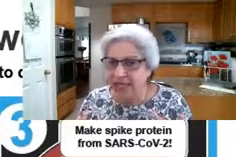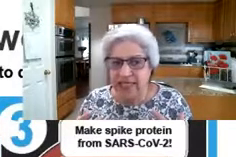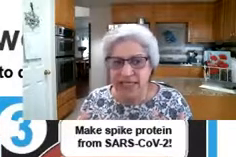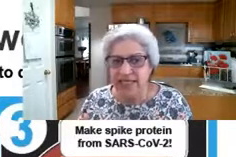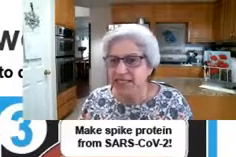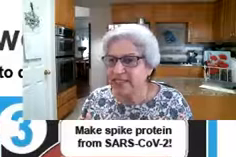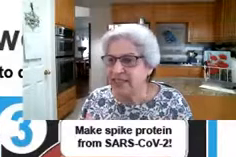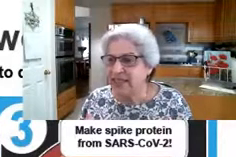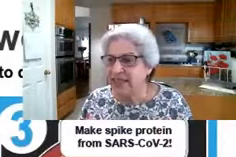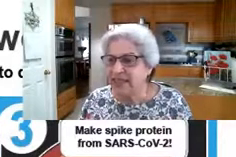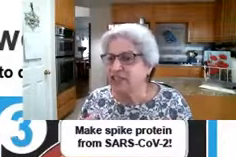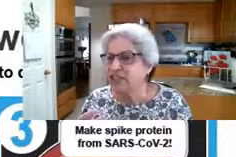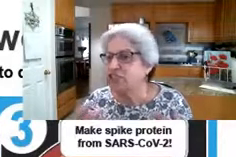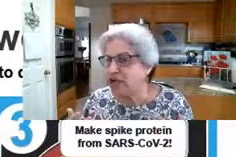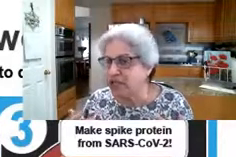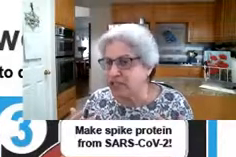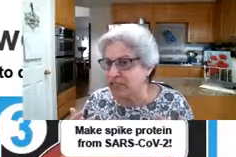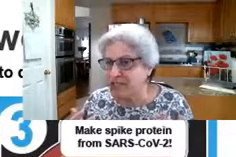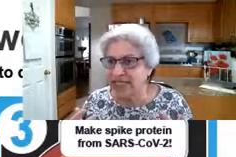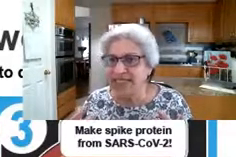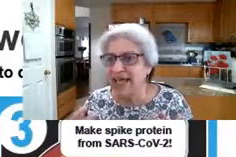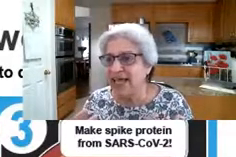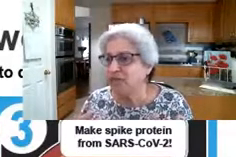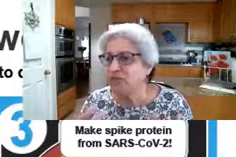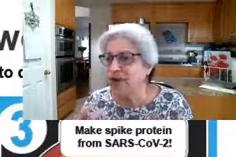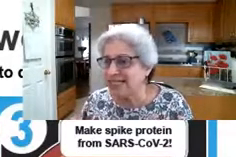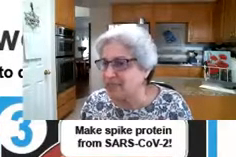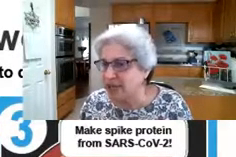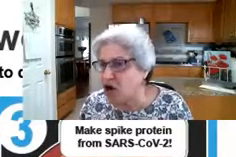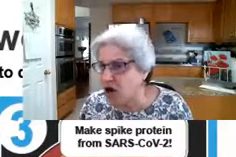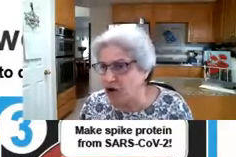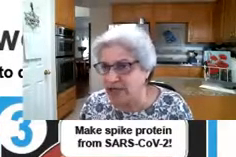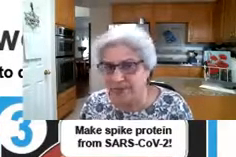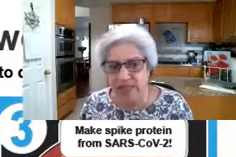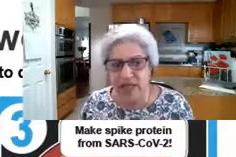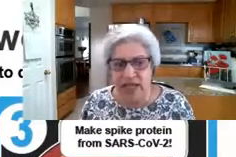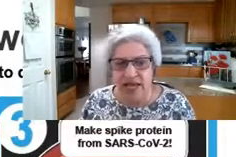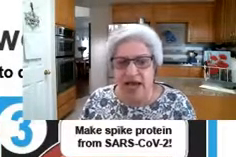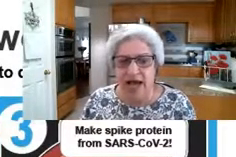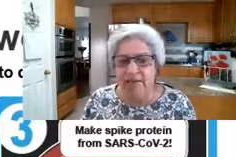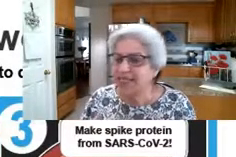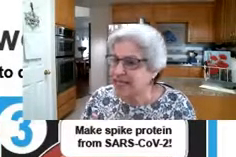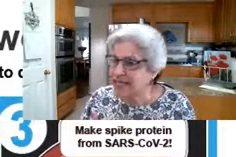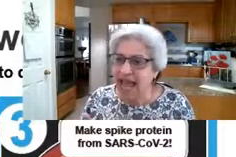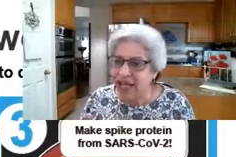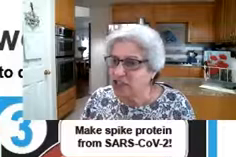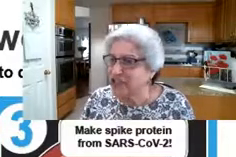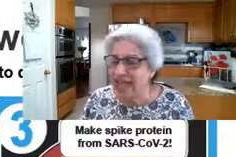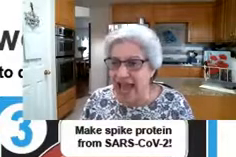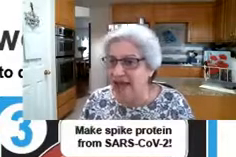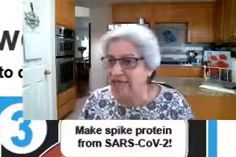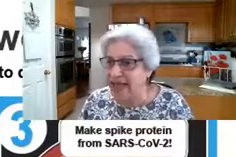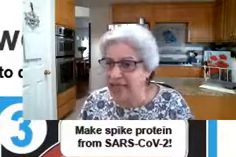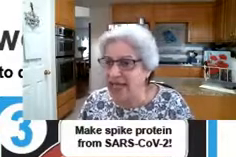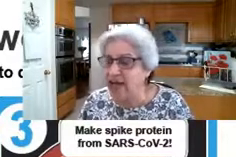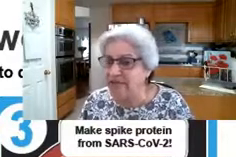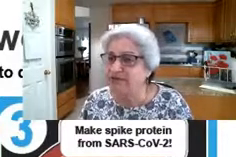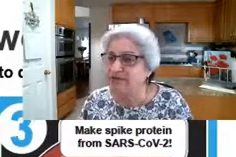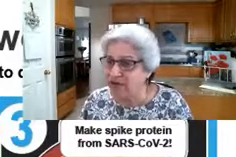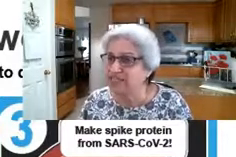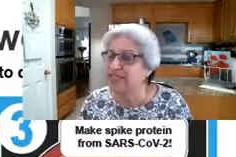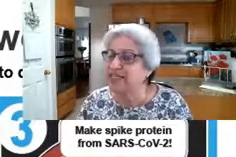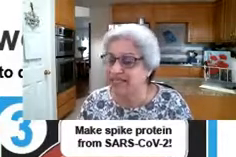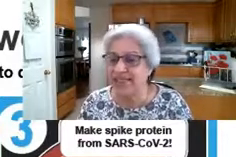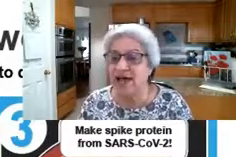mRNA is the instructions. It's like the recipe card. It doesn't actually have any of